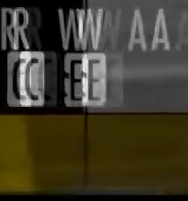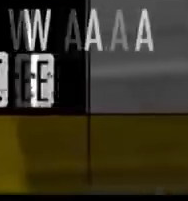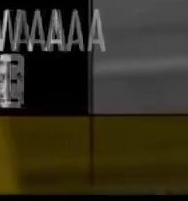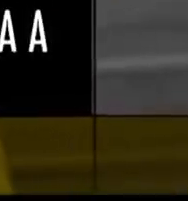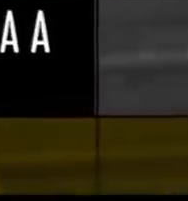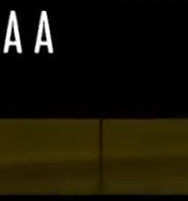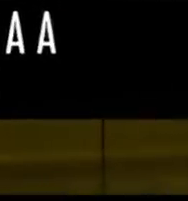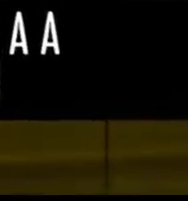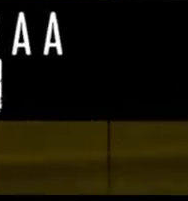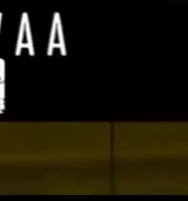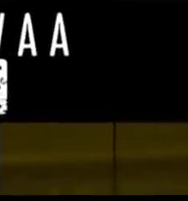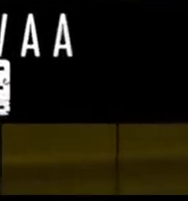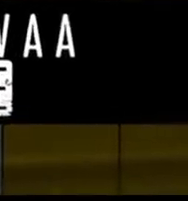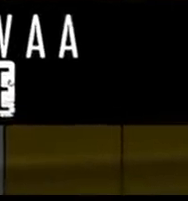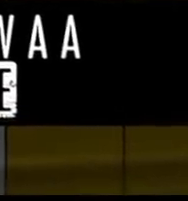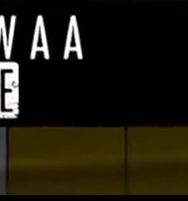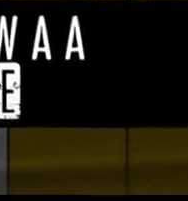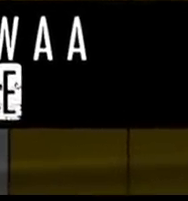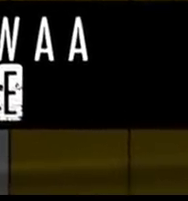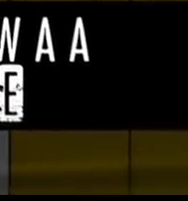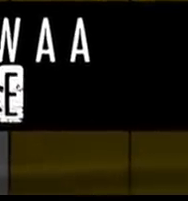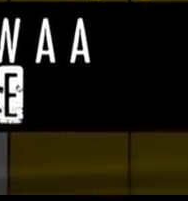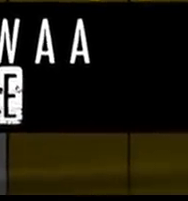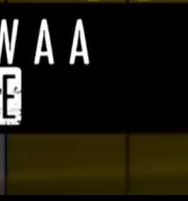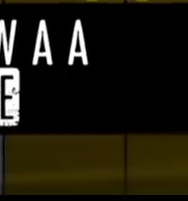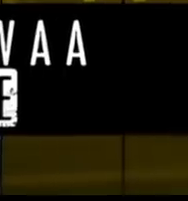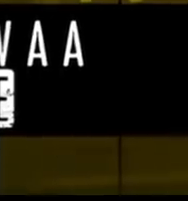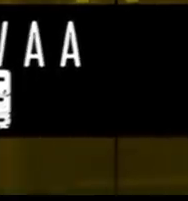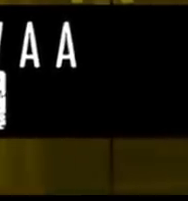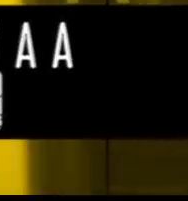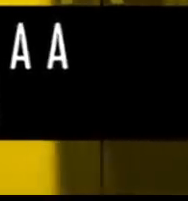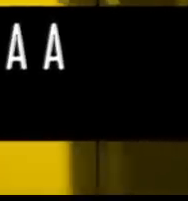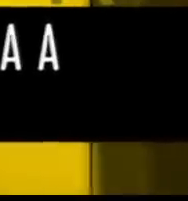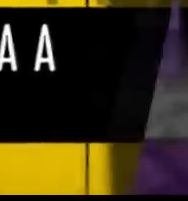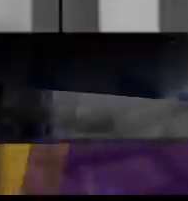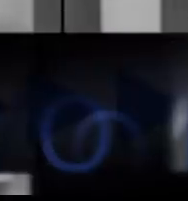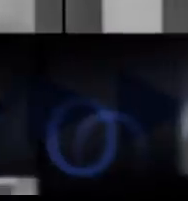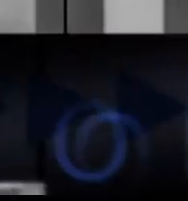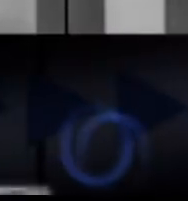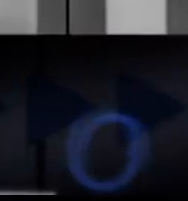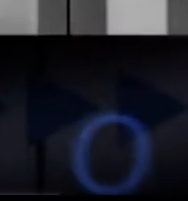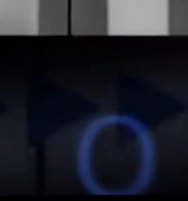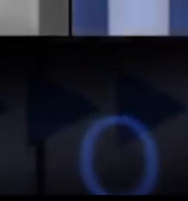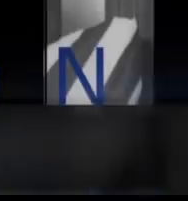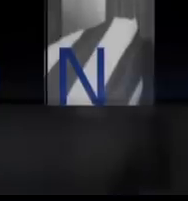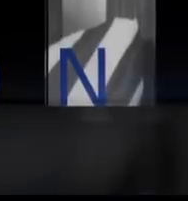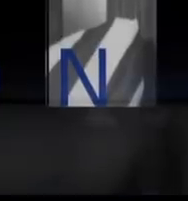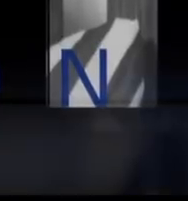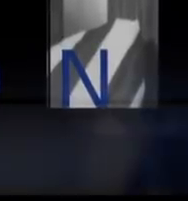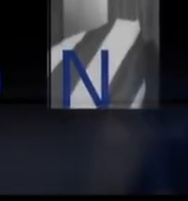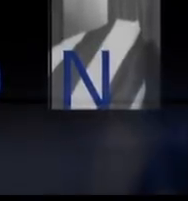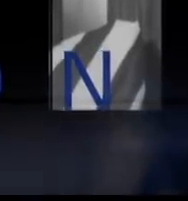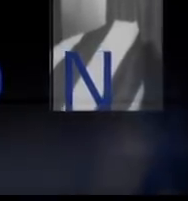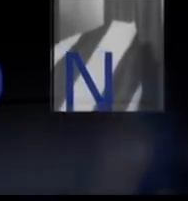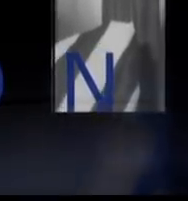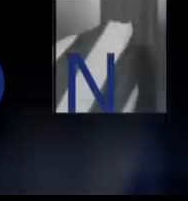never reap. Get out and make hay. Keep the pride and keep the way. That's the